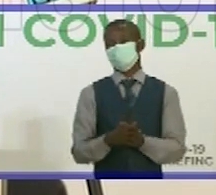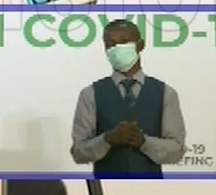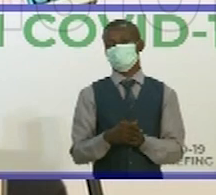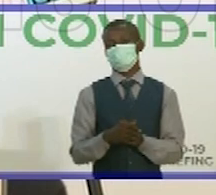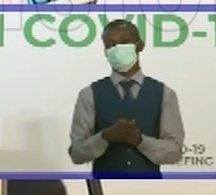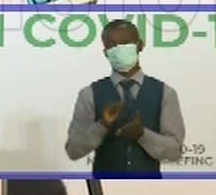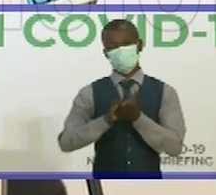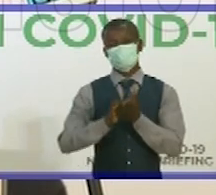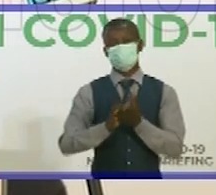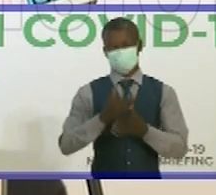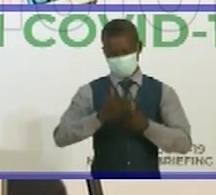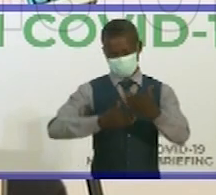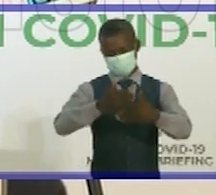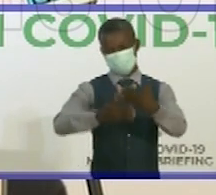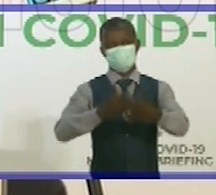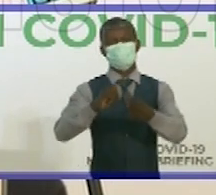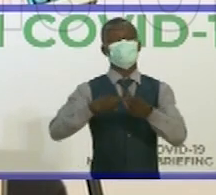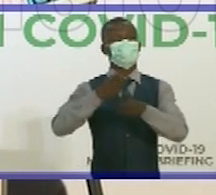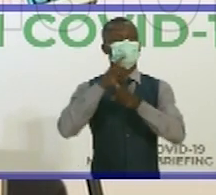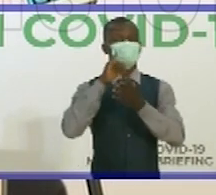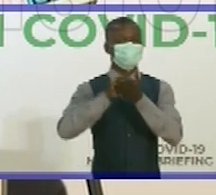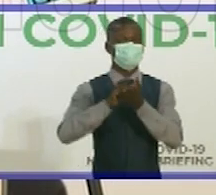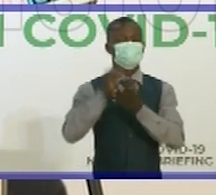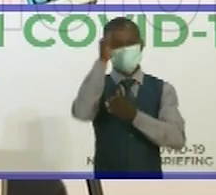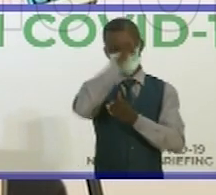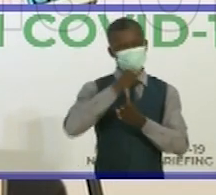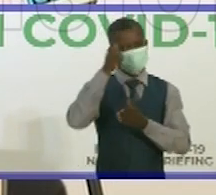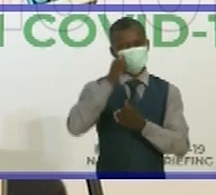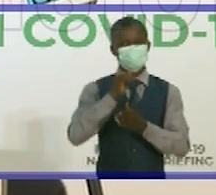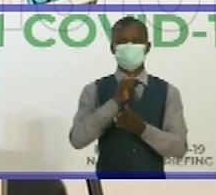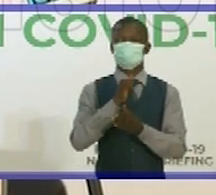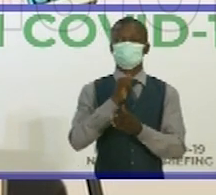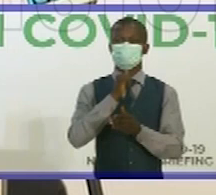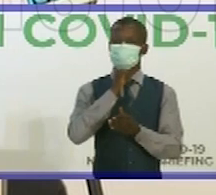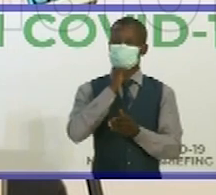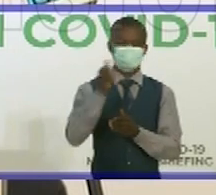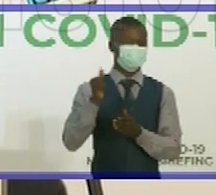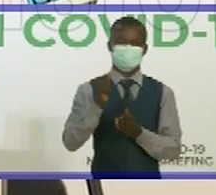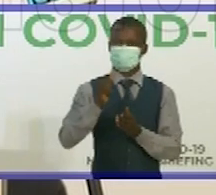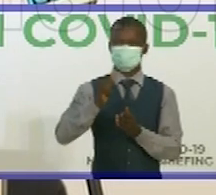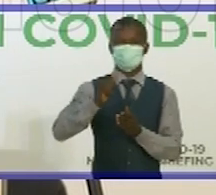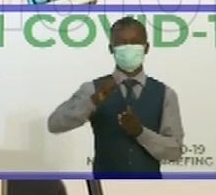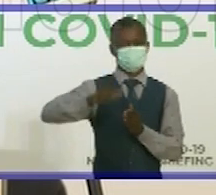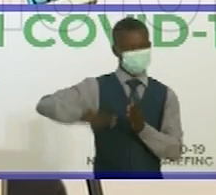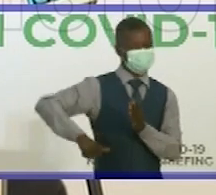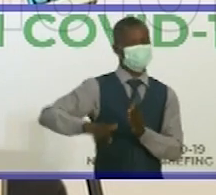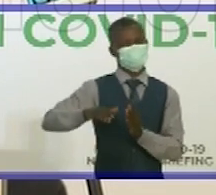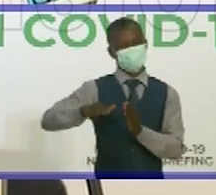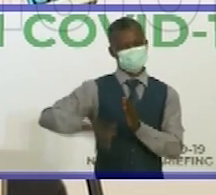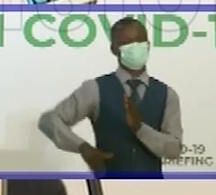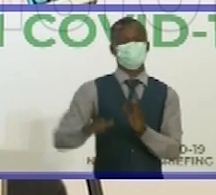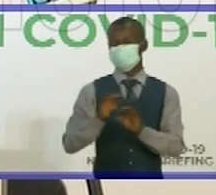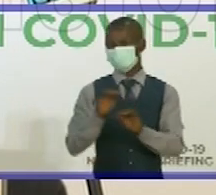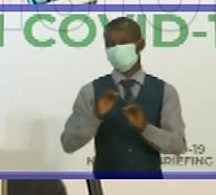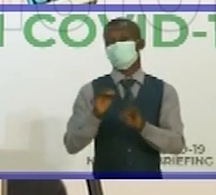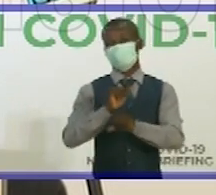is ongoing to be able to make sure that Africans are not shortchanged when vaccines do come out. And it's